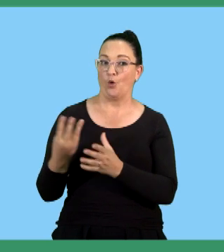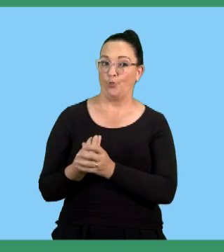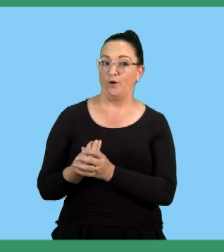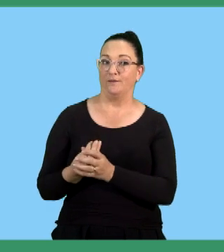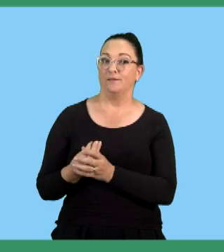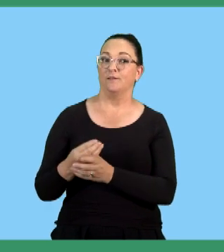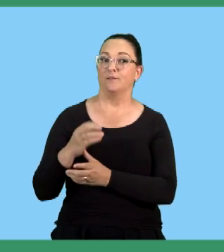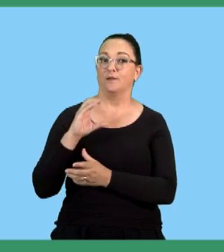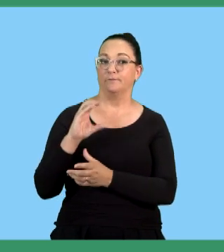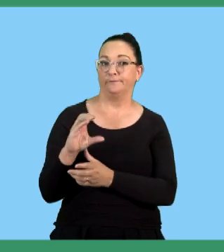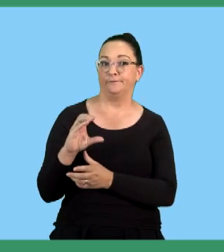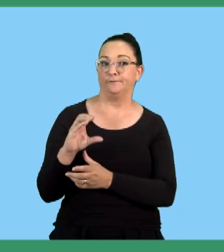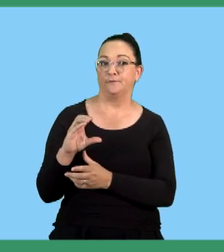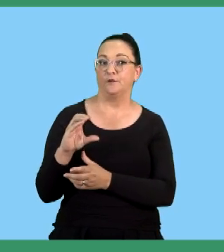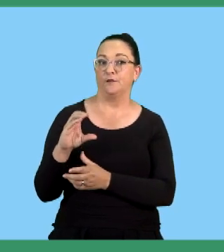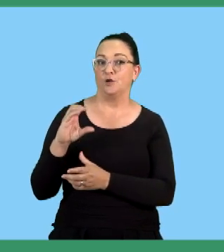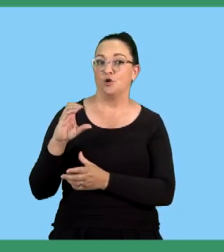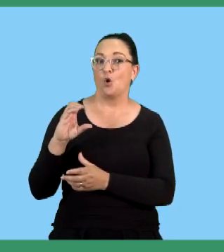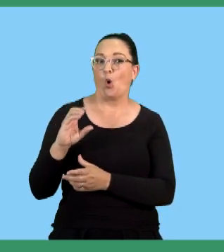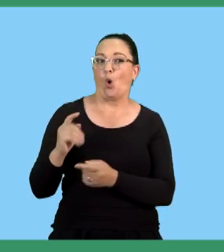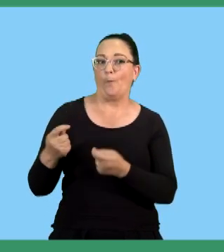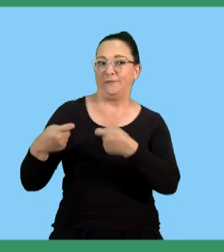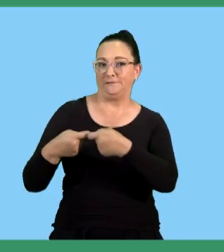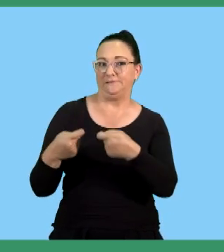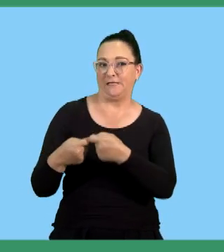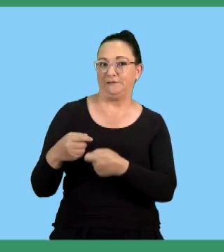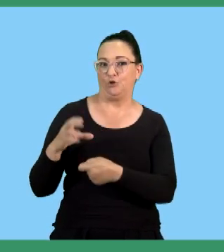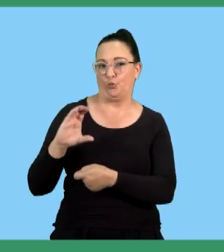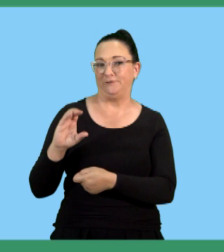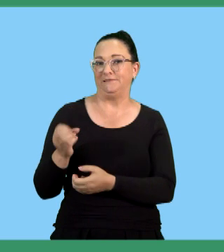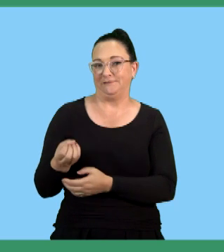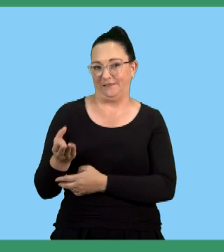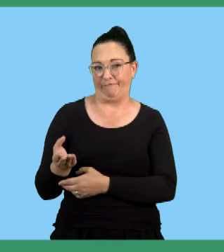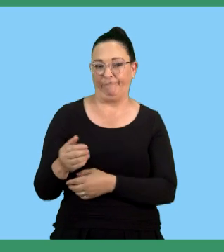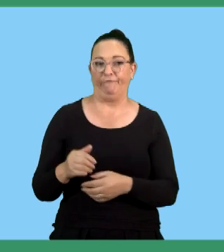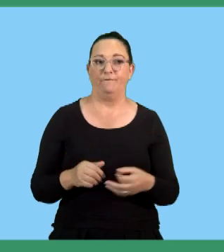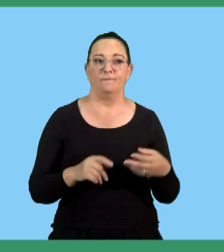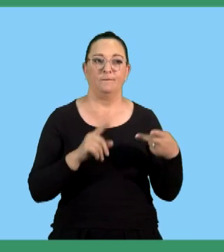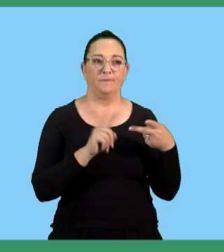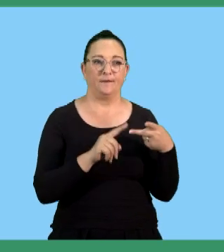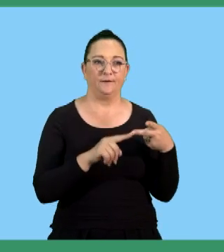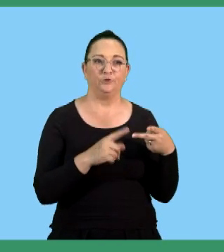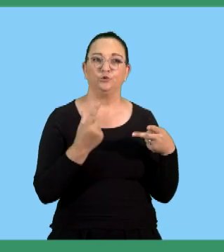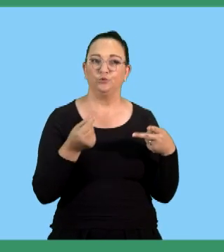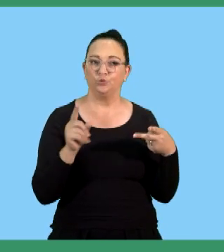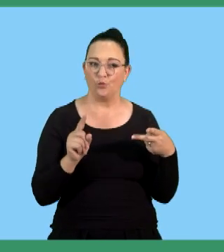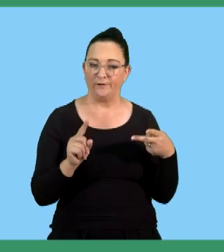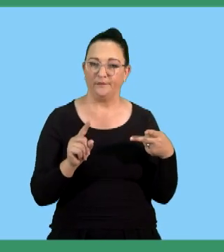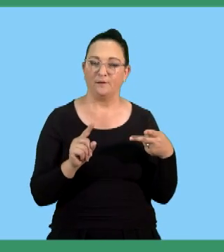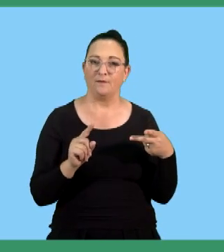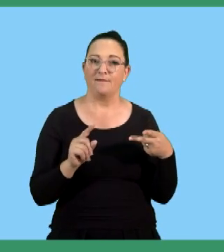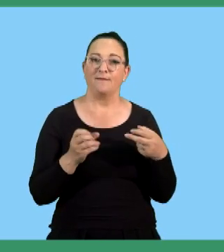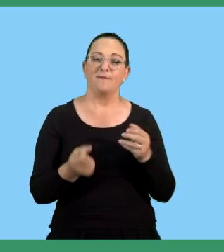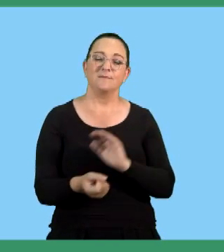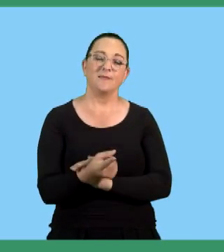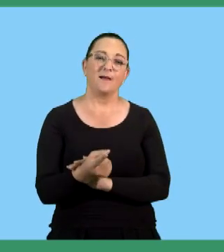Compensation Commissioner and provide the particulars of the business. That is the first thing that we can do. The second thing that we can do is to report